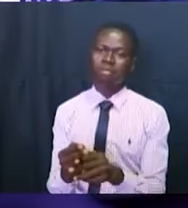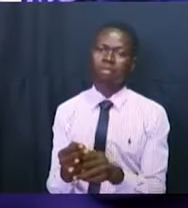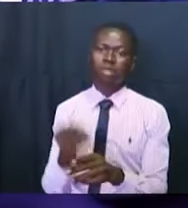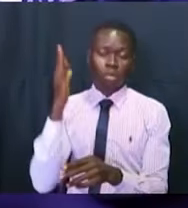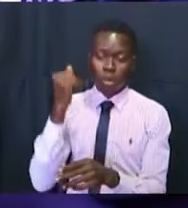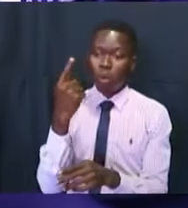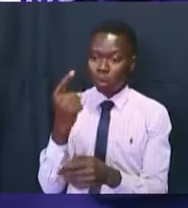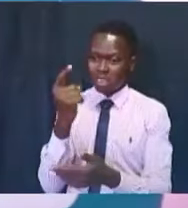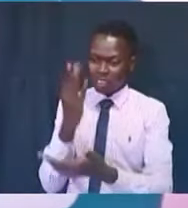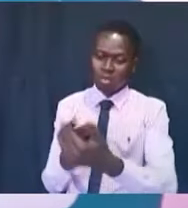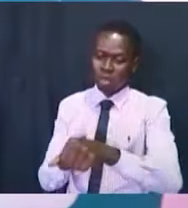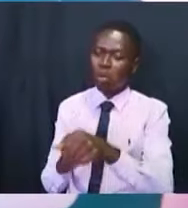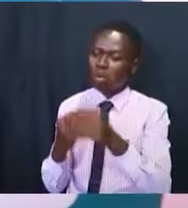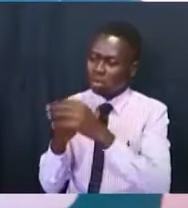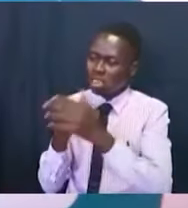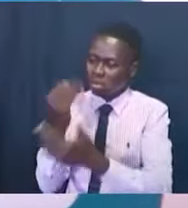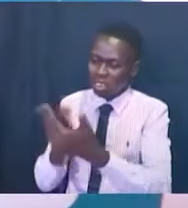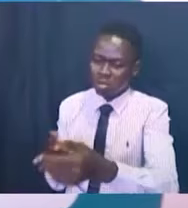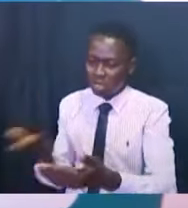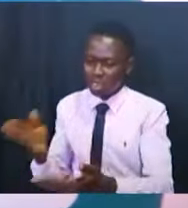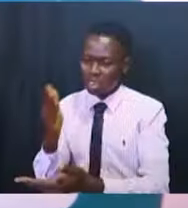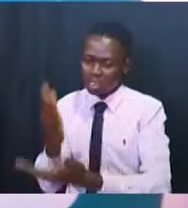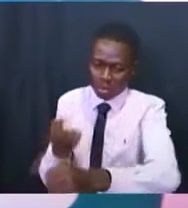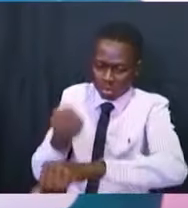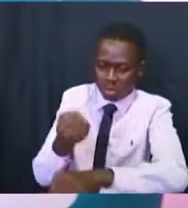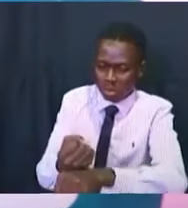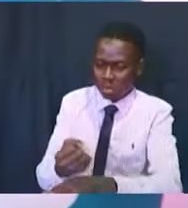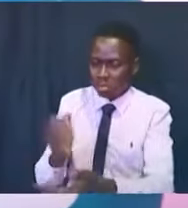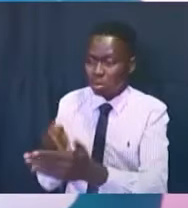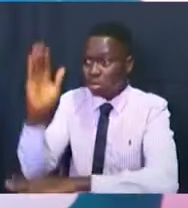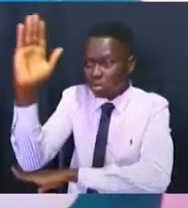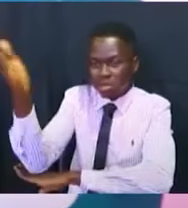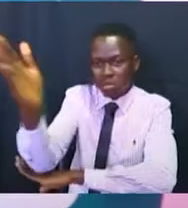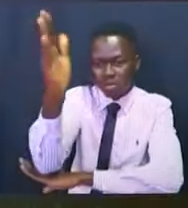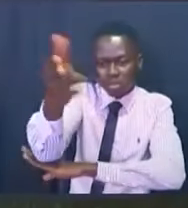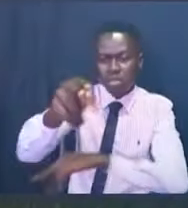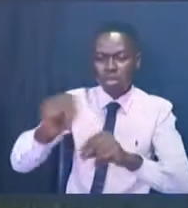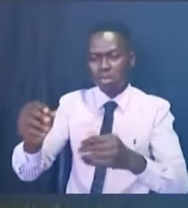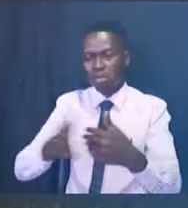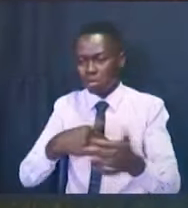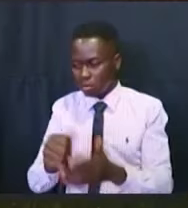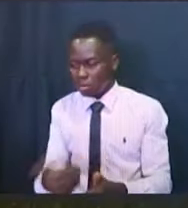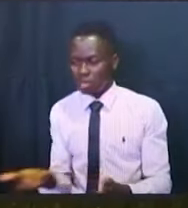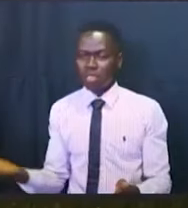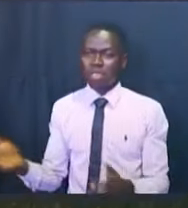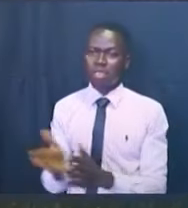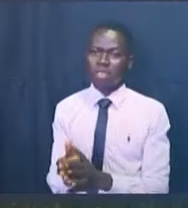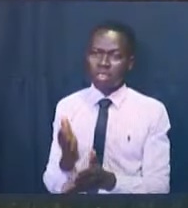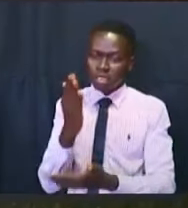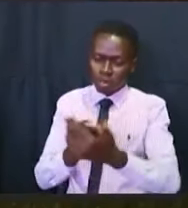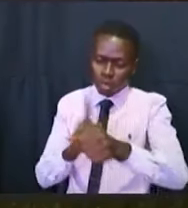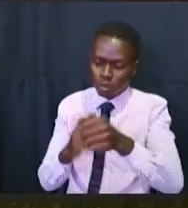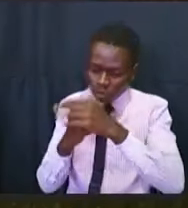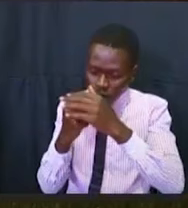always worshiping something or somebody. Let me just say that again. You are always worshiping something